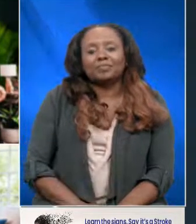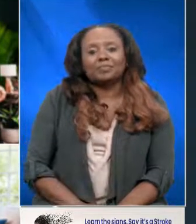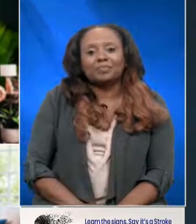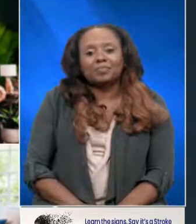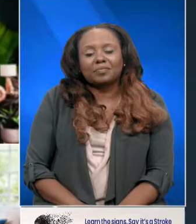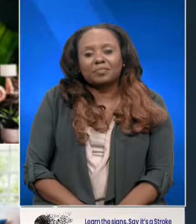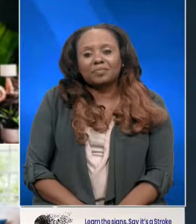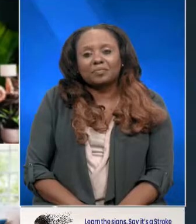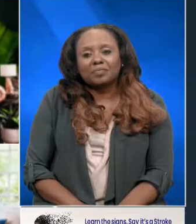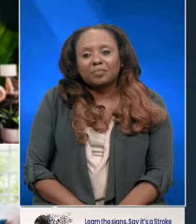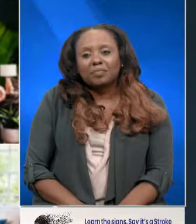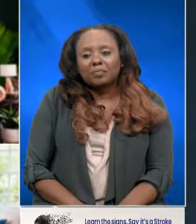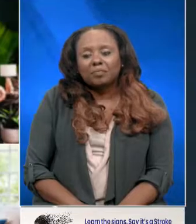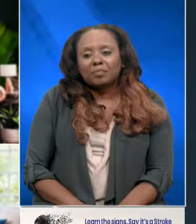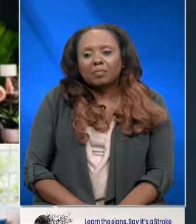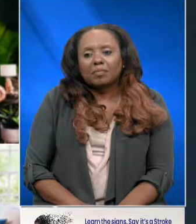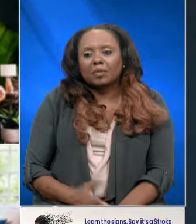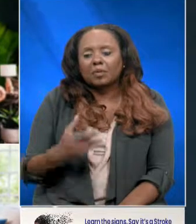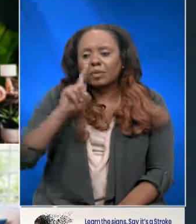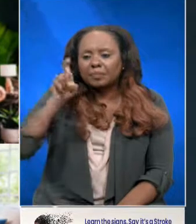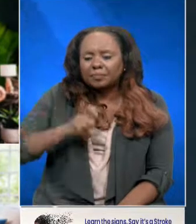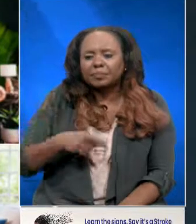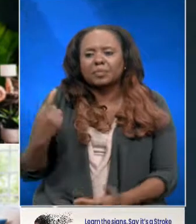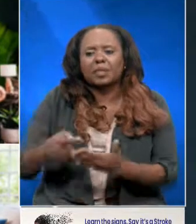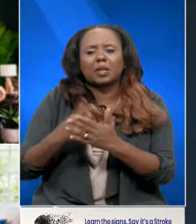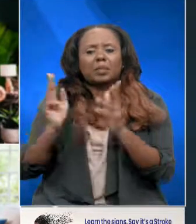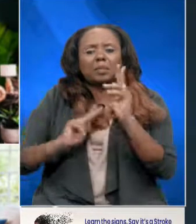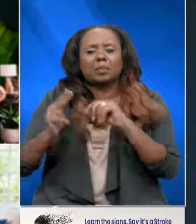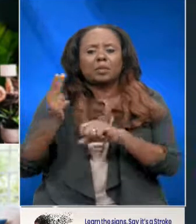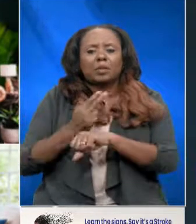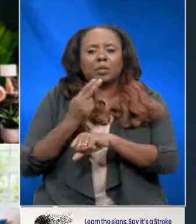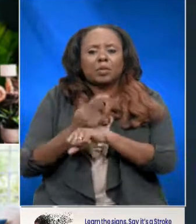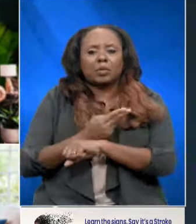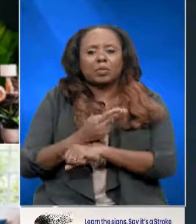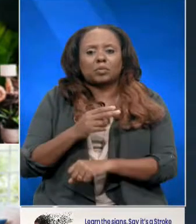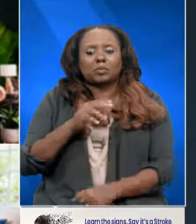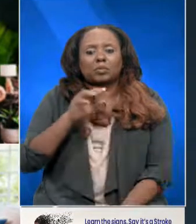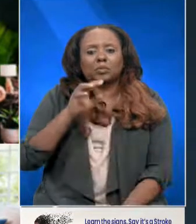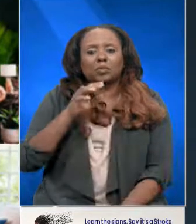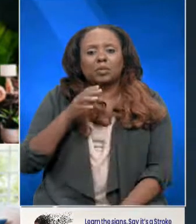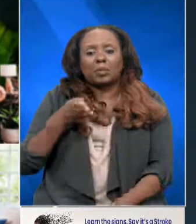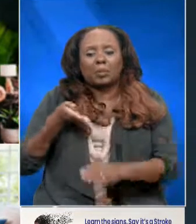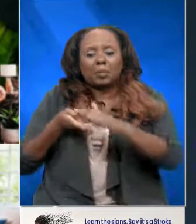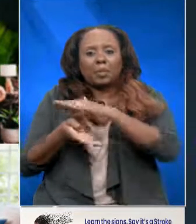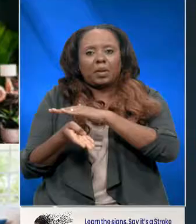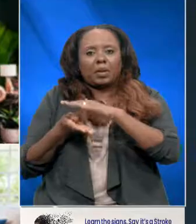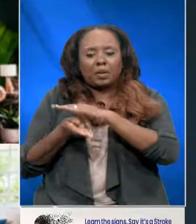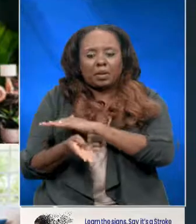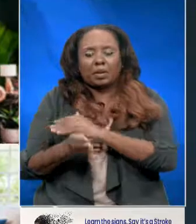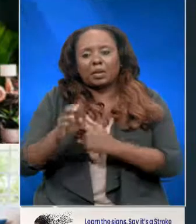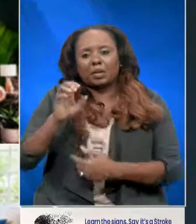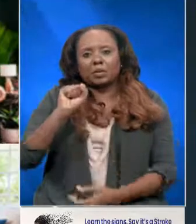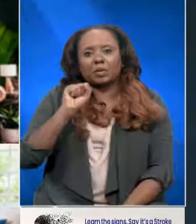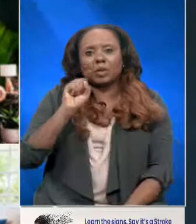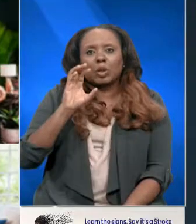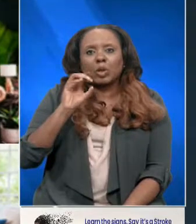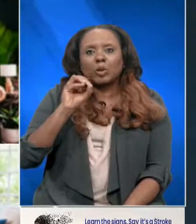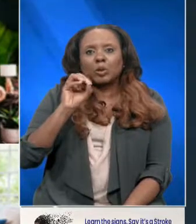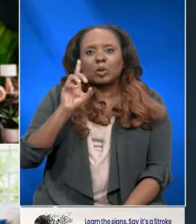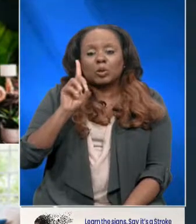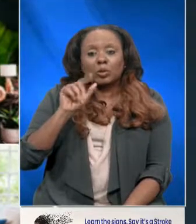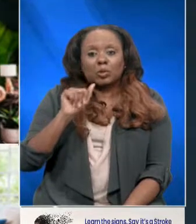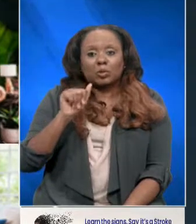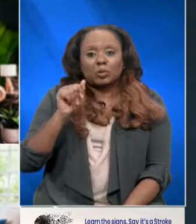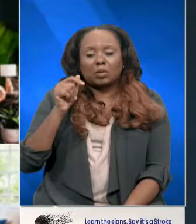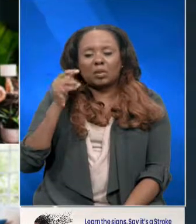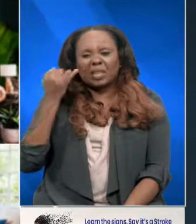sometimes they use baking soda or bicarbonate soda, as some people call it, for